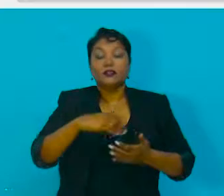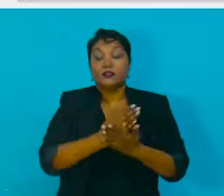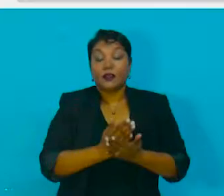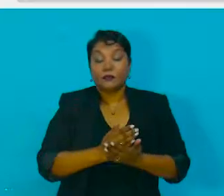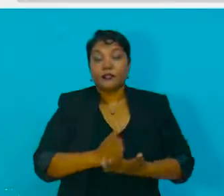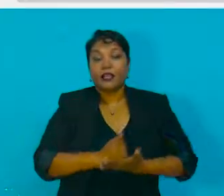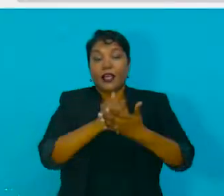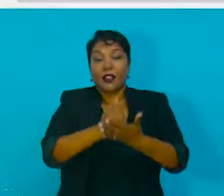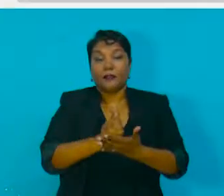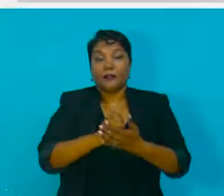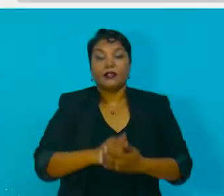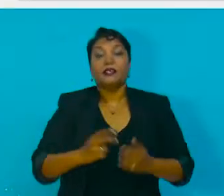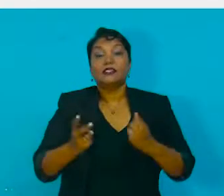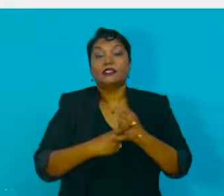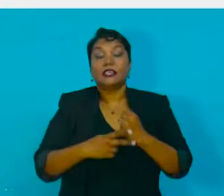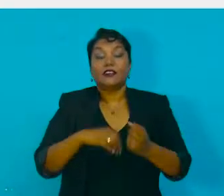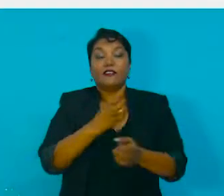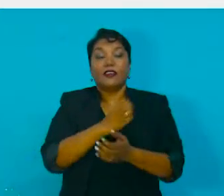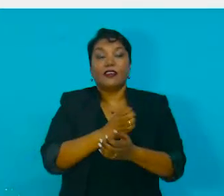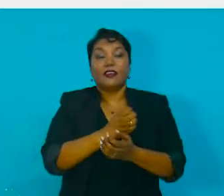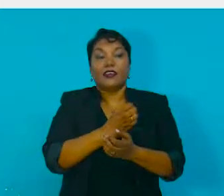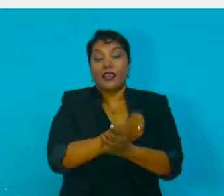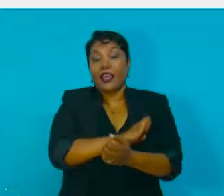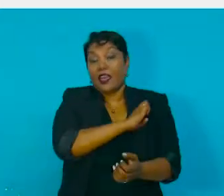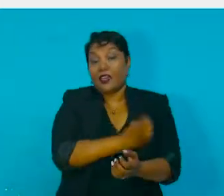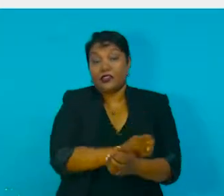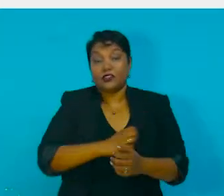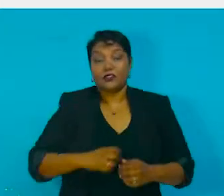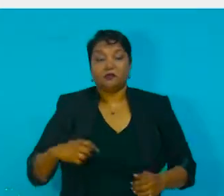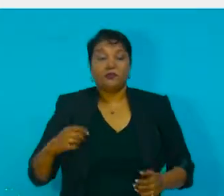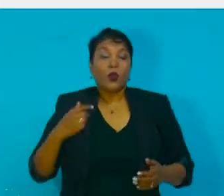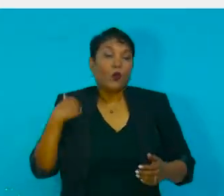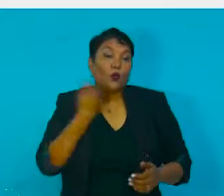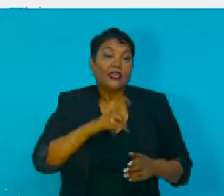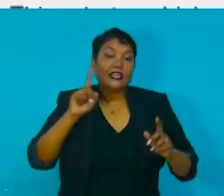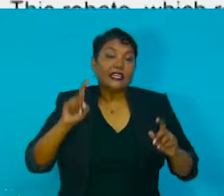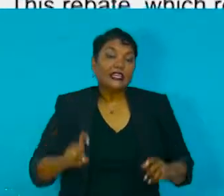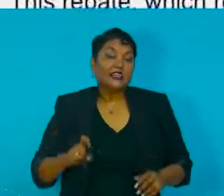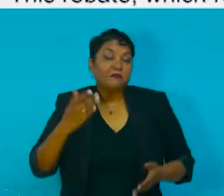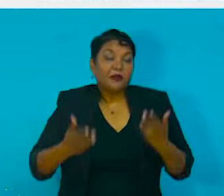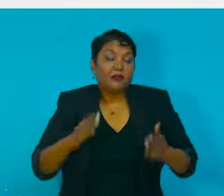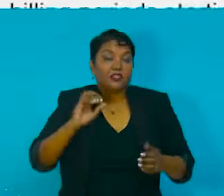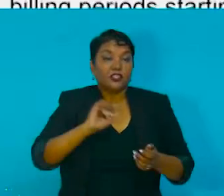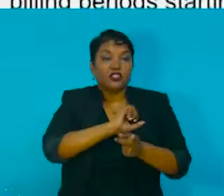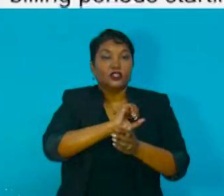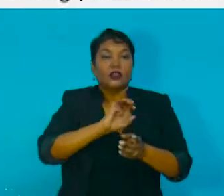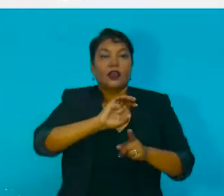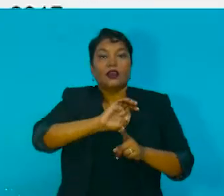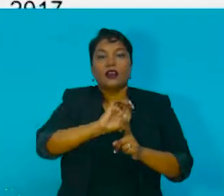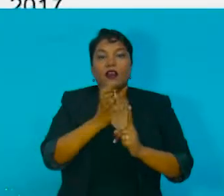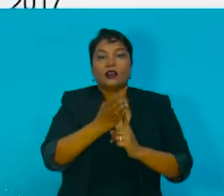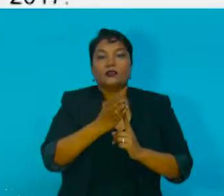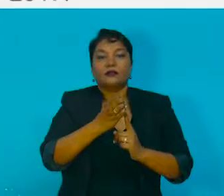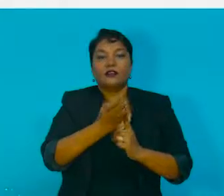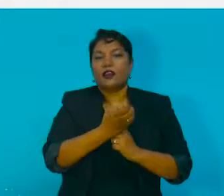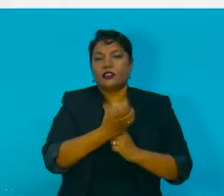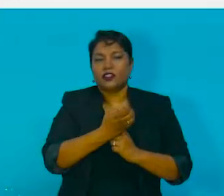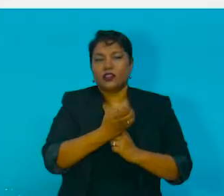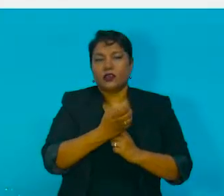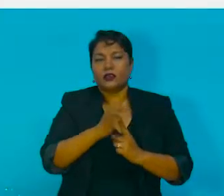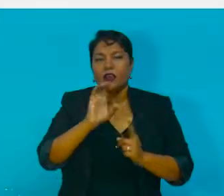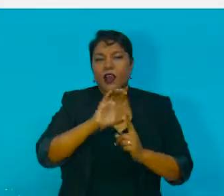efficiency. An overall cultural change would help towards a drastic improvement. We are, after all, the